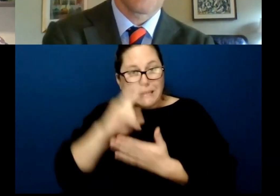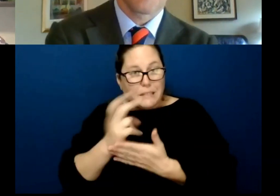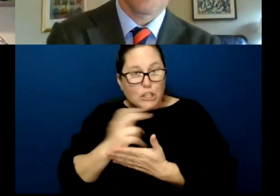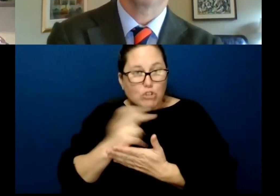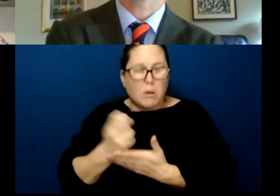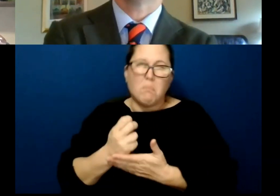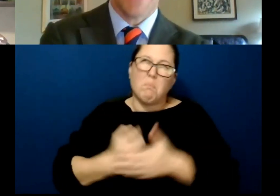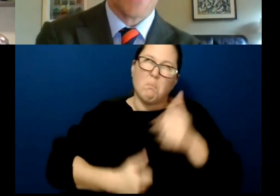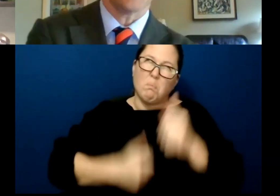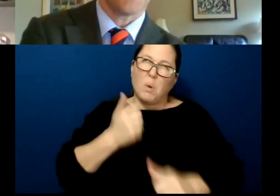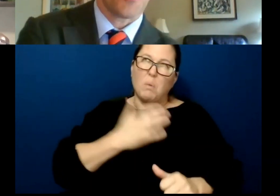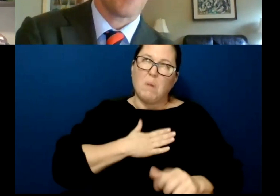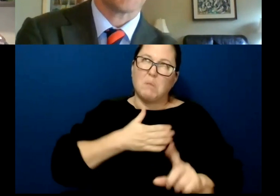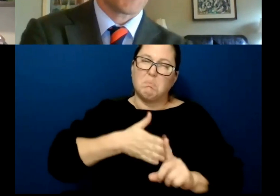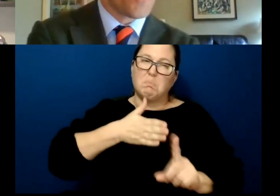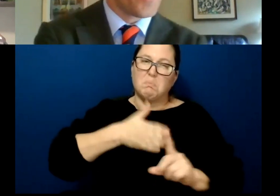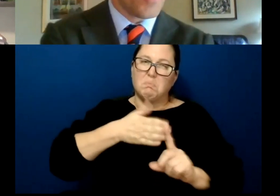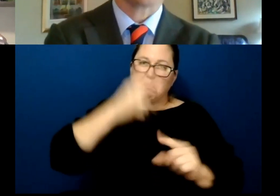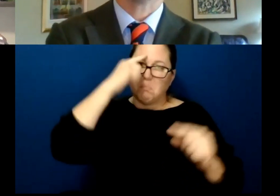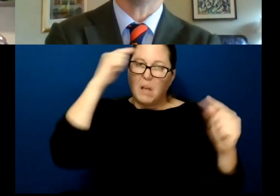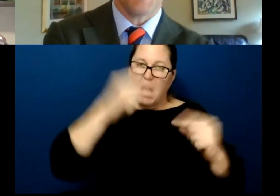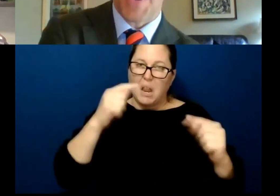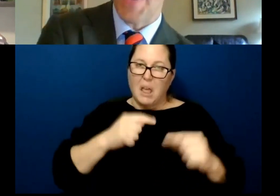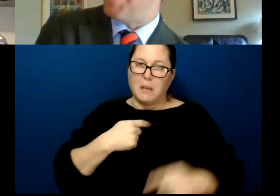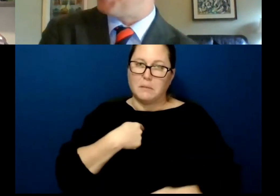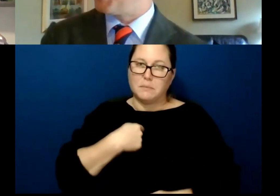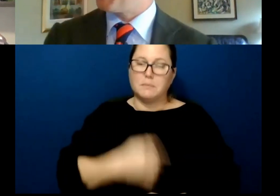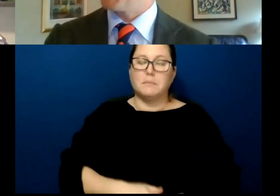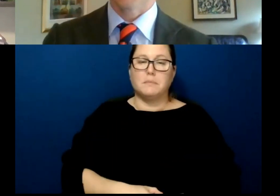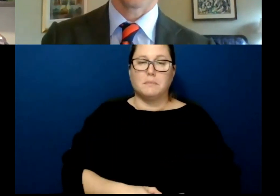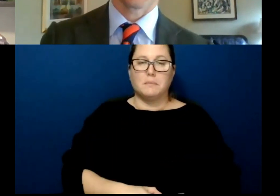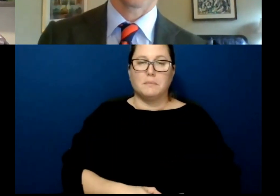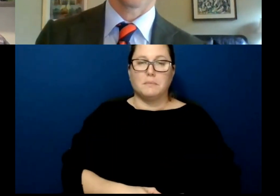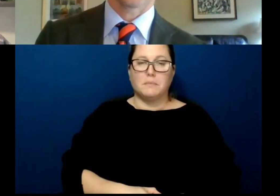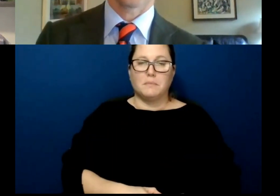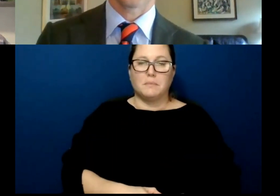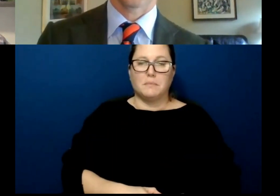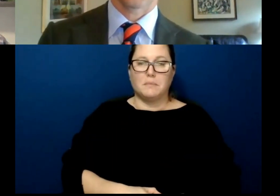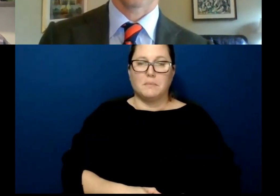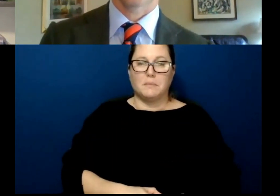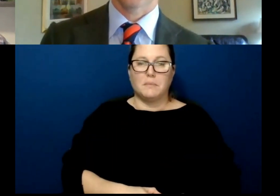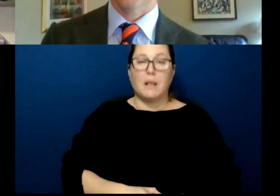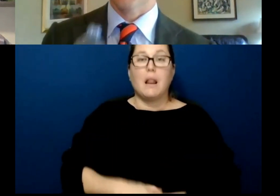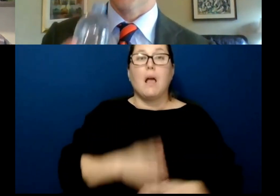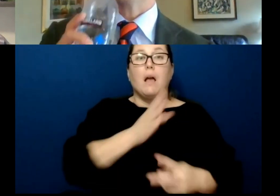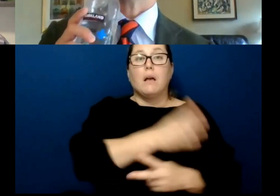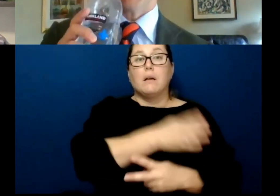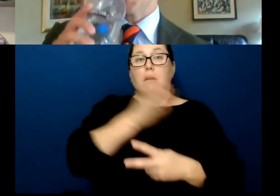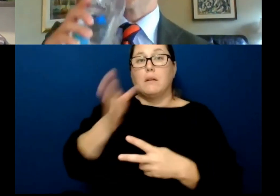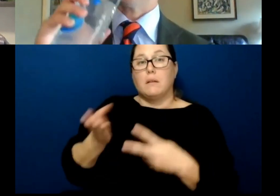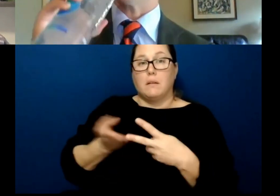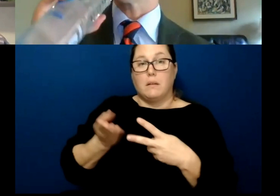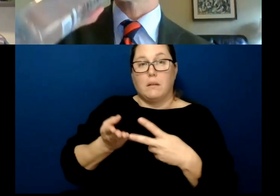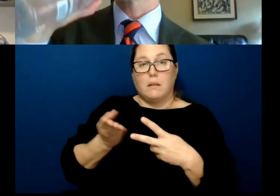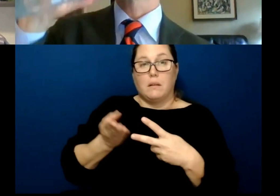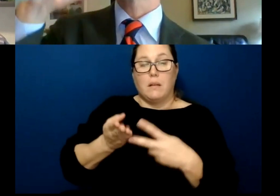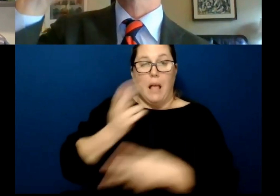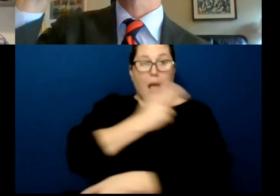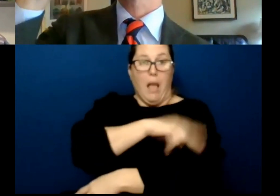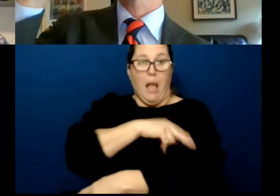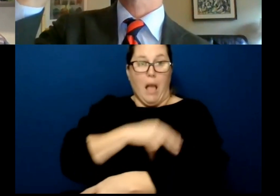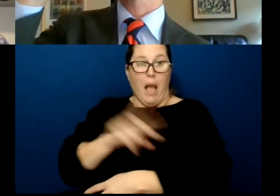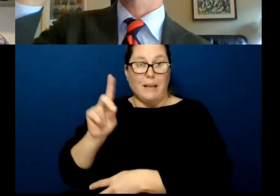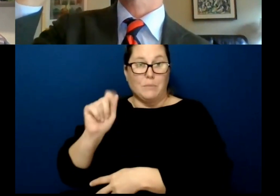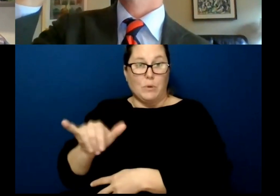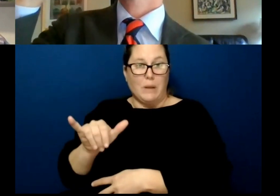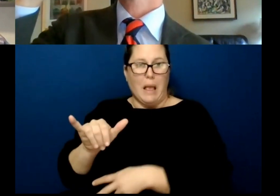mostly headache. Thank you very much. And then, Go ahead. Oh, I was just going to say, on the hospital days, those are different. Okay, And so on go ahead. hospital days,